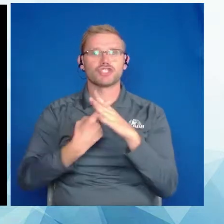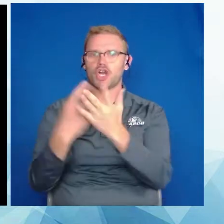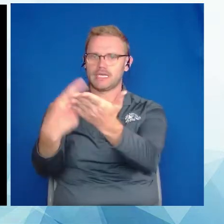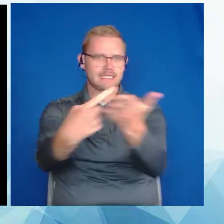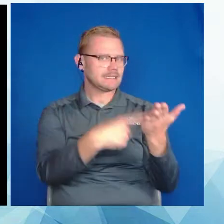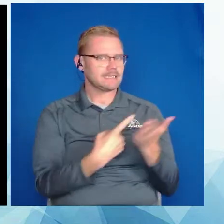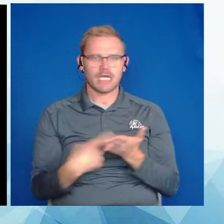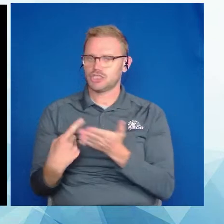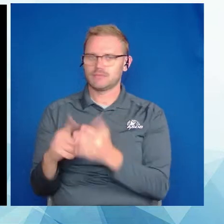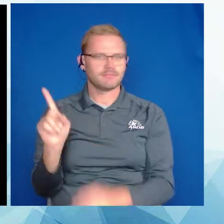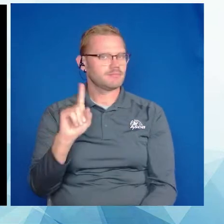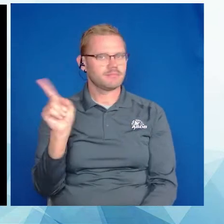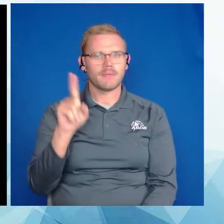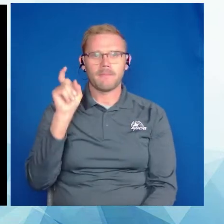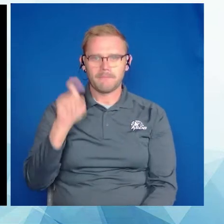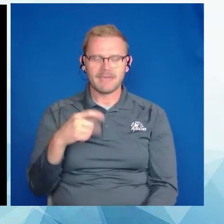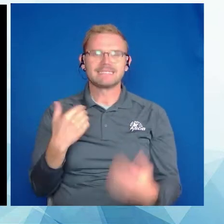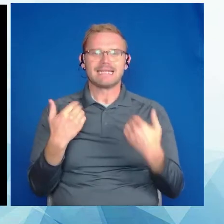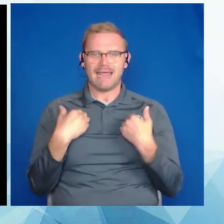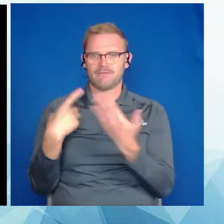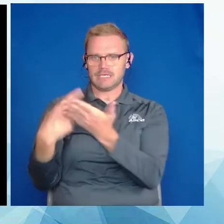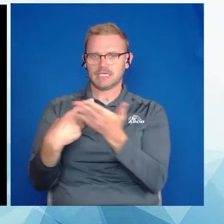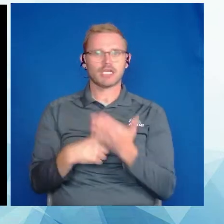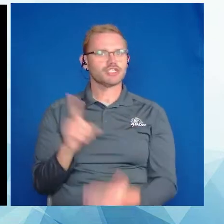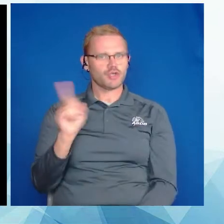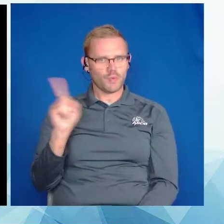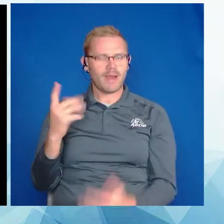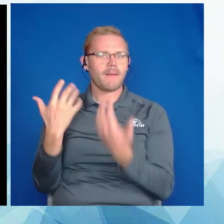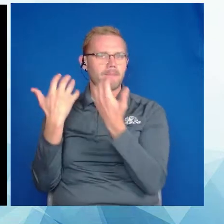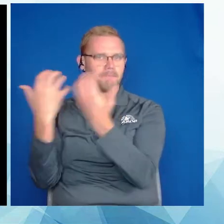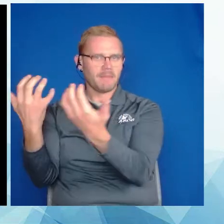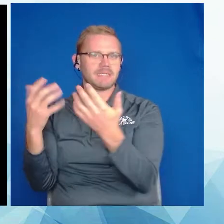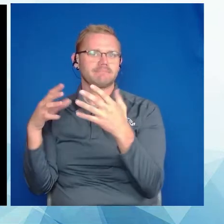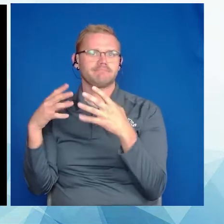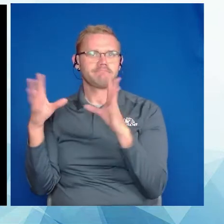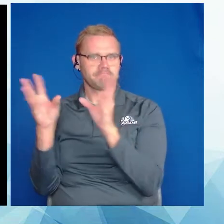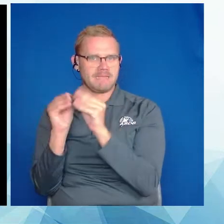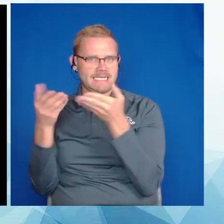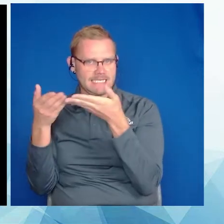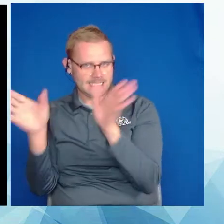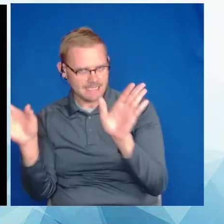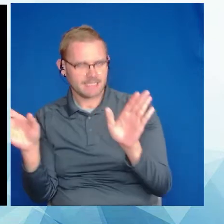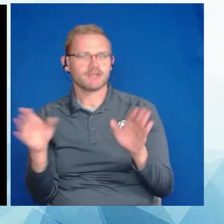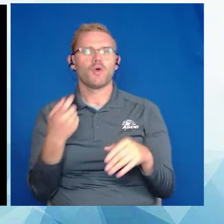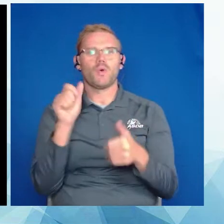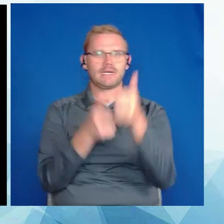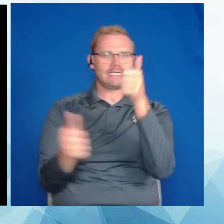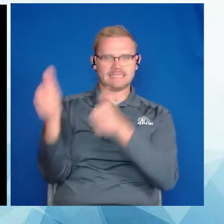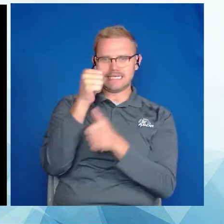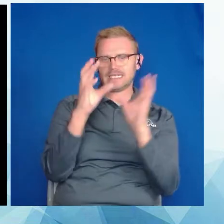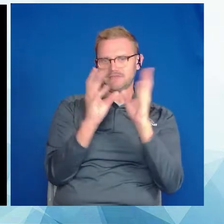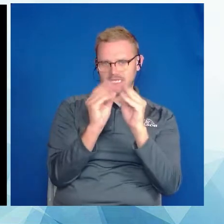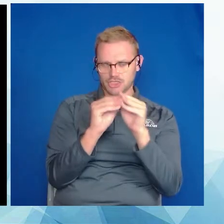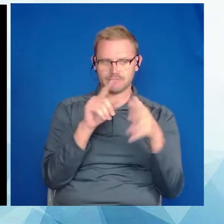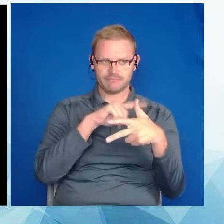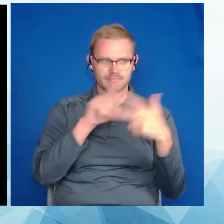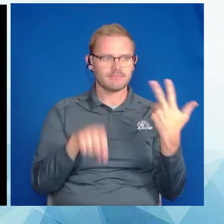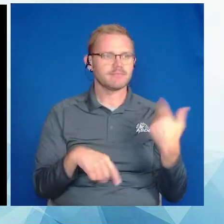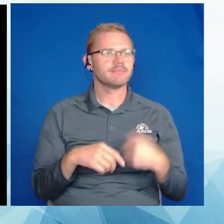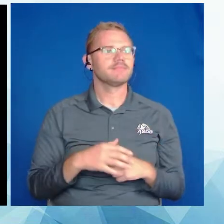discussion. Discussions are to be done at public meetings, in public sessions, or executive session if appropriate.